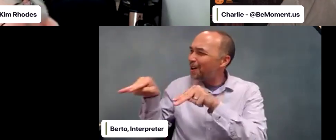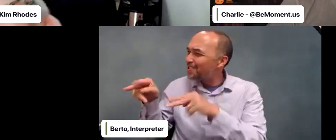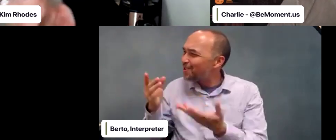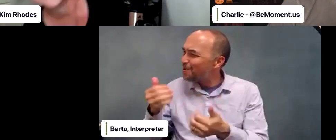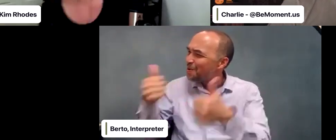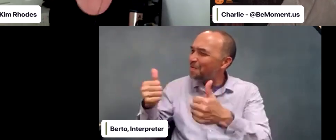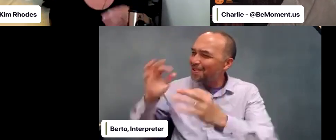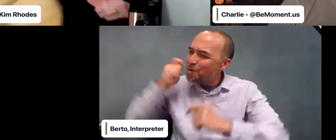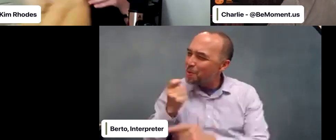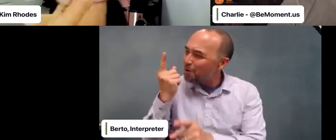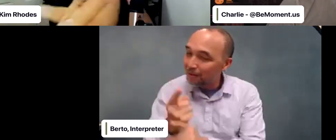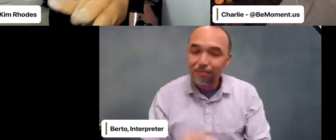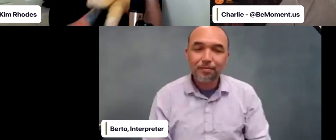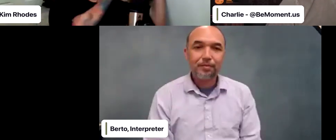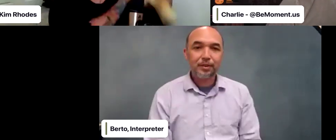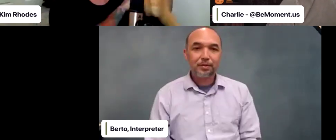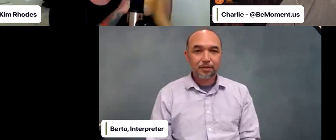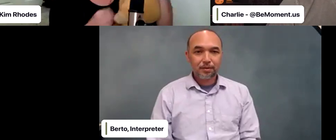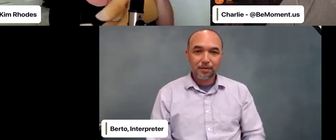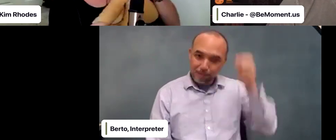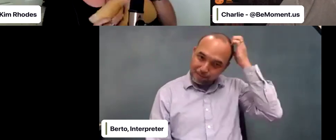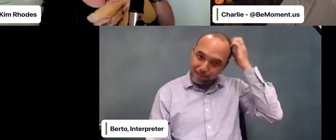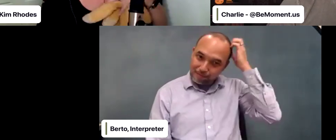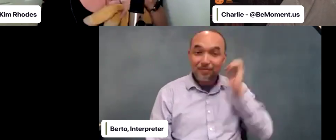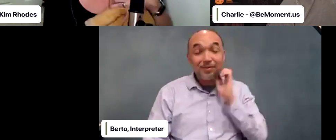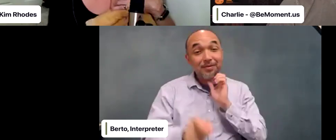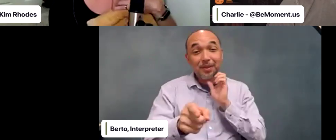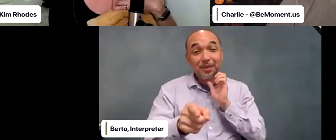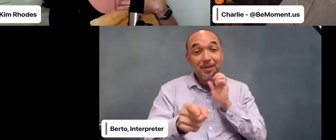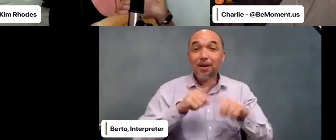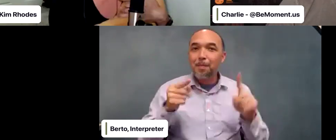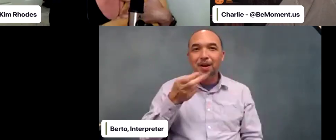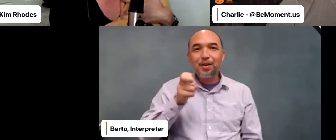Amazing. This is Hercules. Oh my God, what?